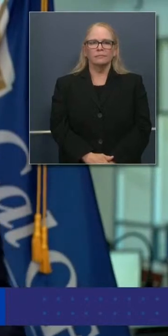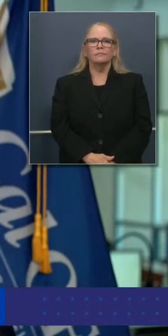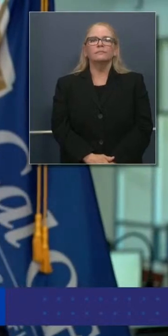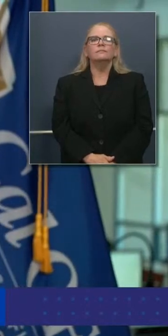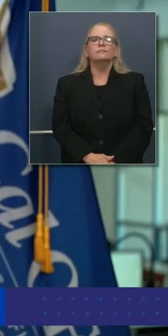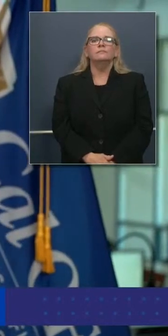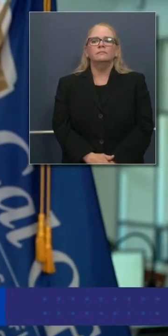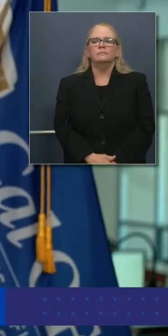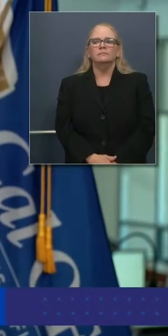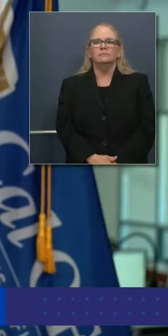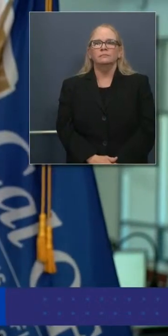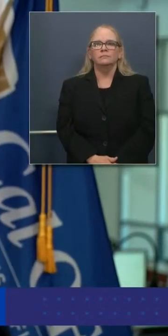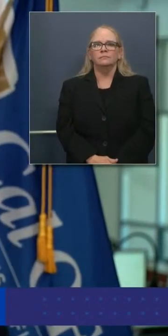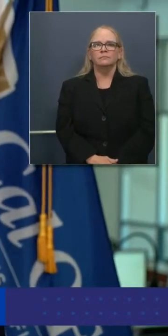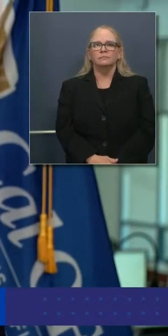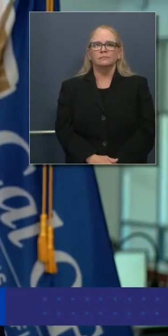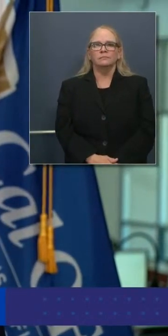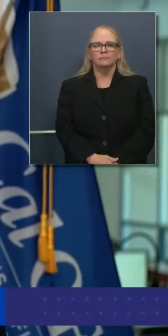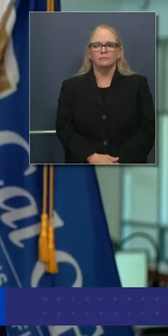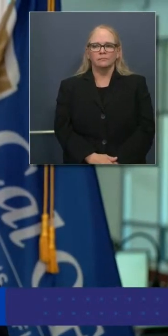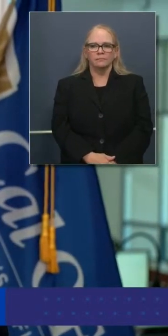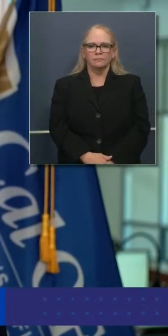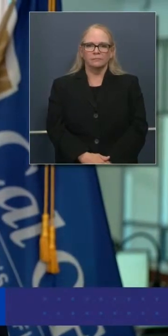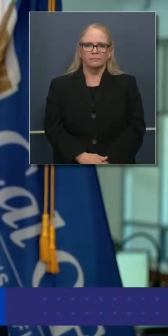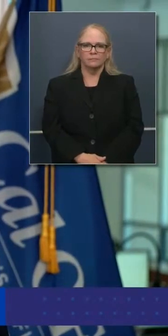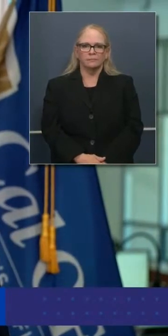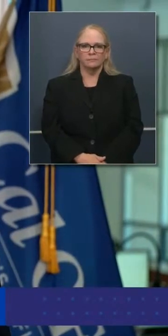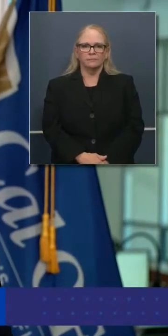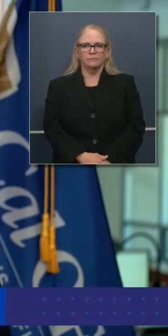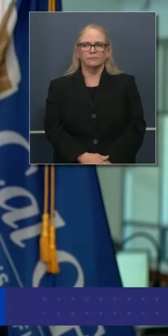Next question. Final question, Sophia Balaga, SACB.